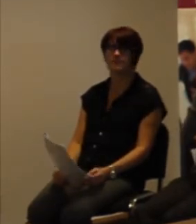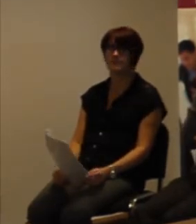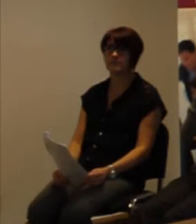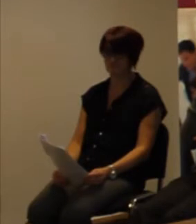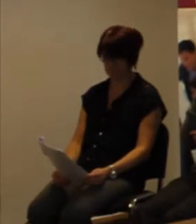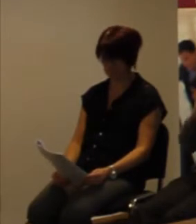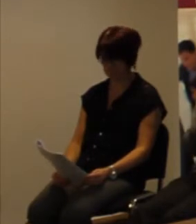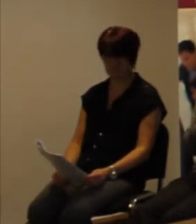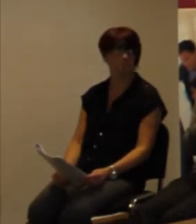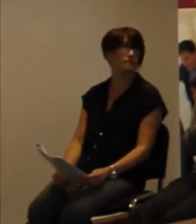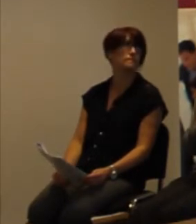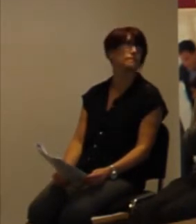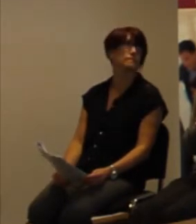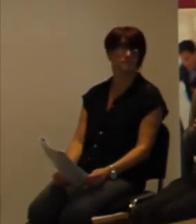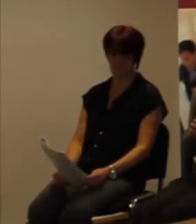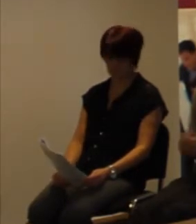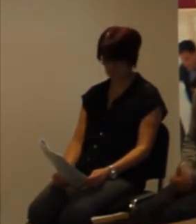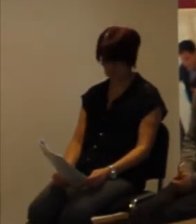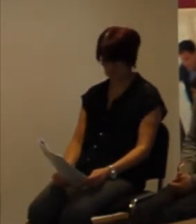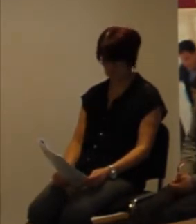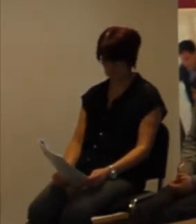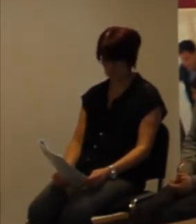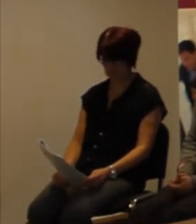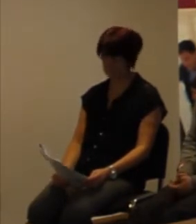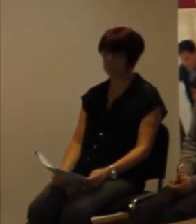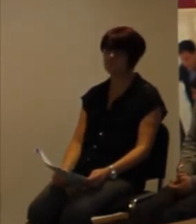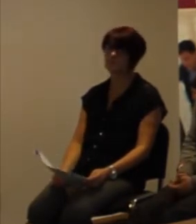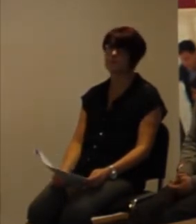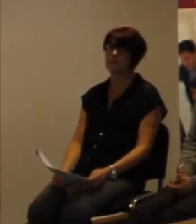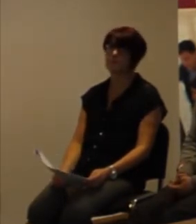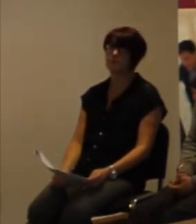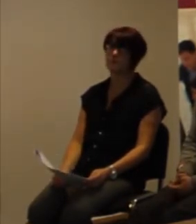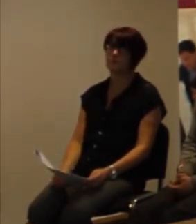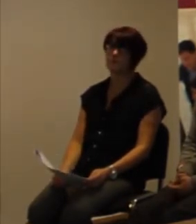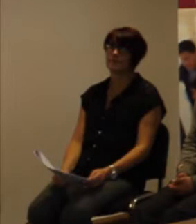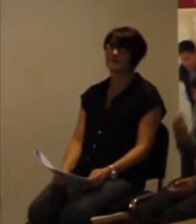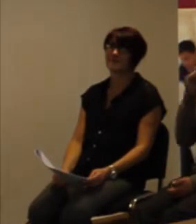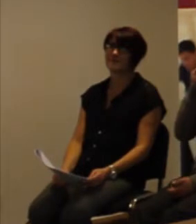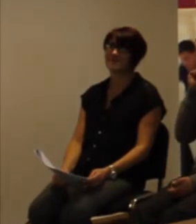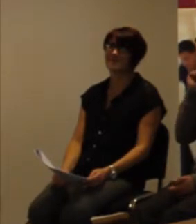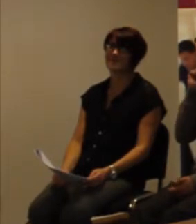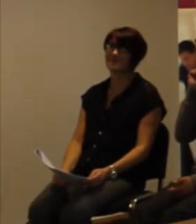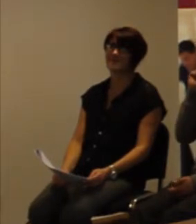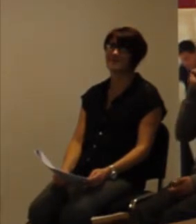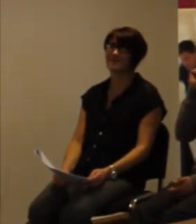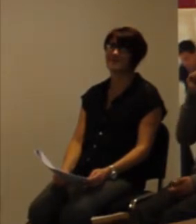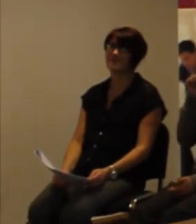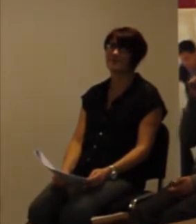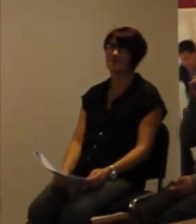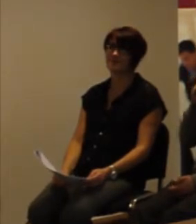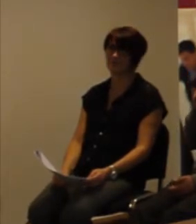it's a similar process, isn't it? A similar process. Now there are issues. I mean, there are issues here